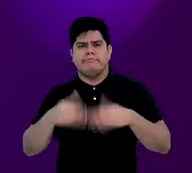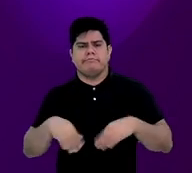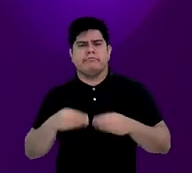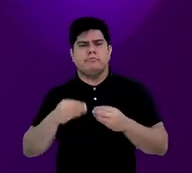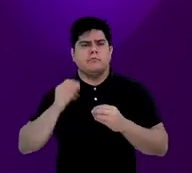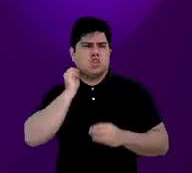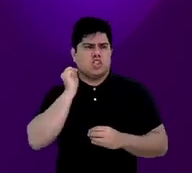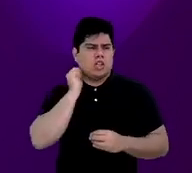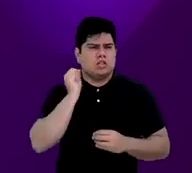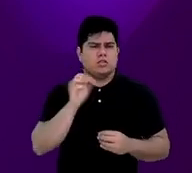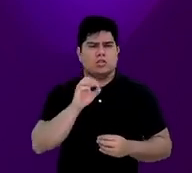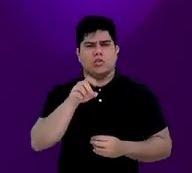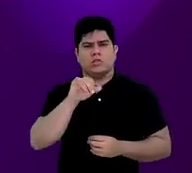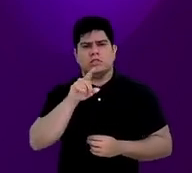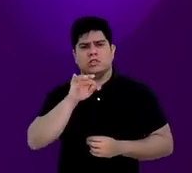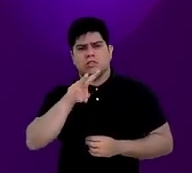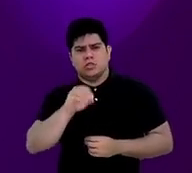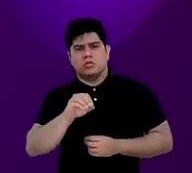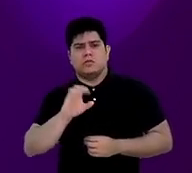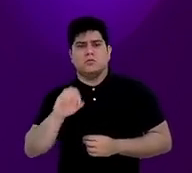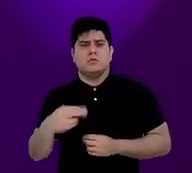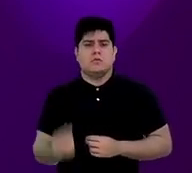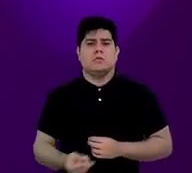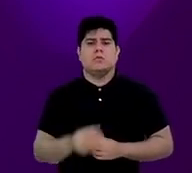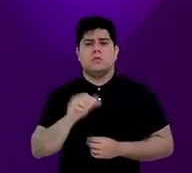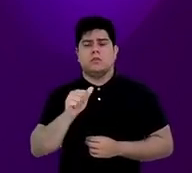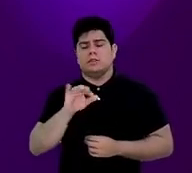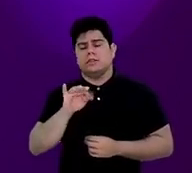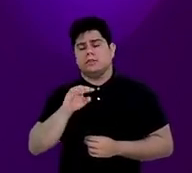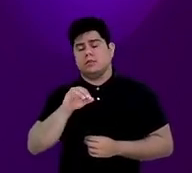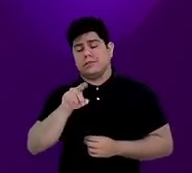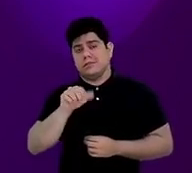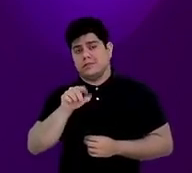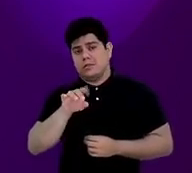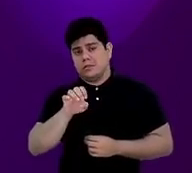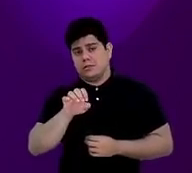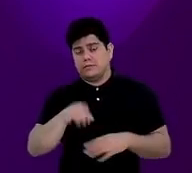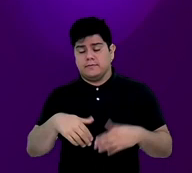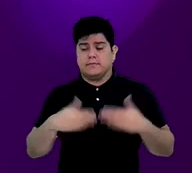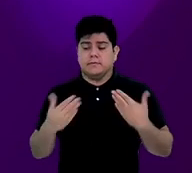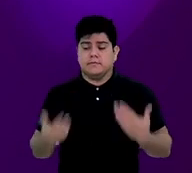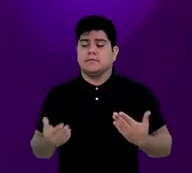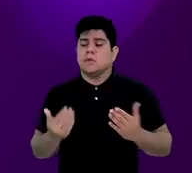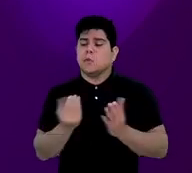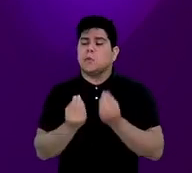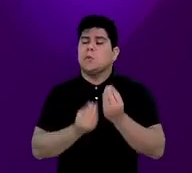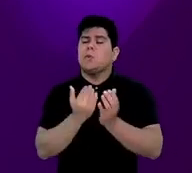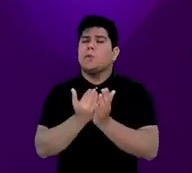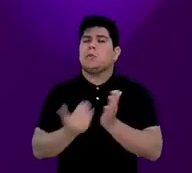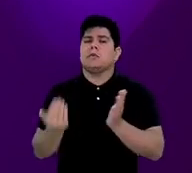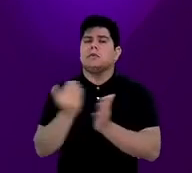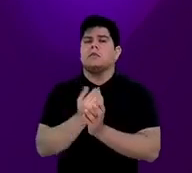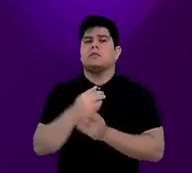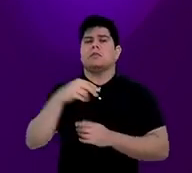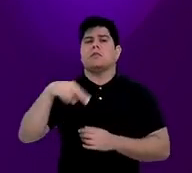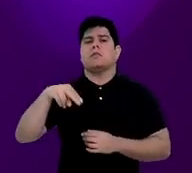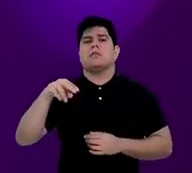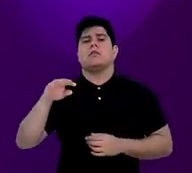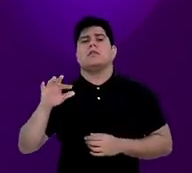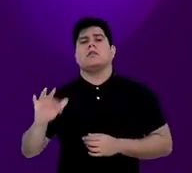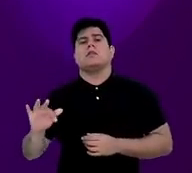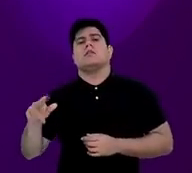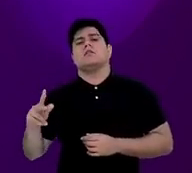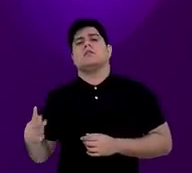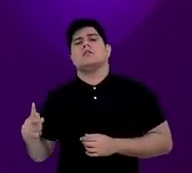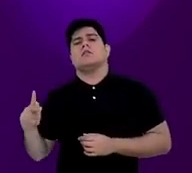So how do we reconcile the fact that you increase NF-kappa B, which is a well-known pro-inflammatory